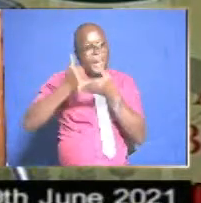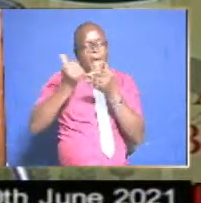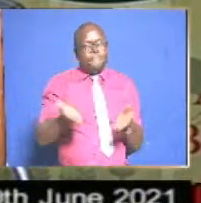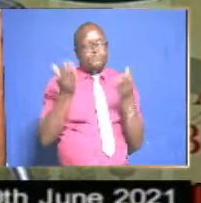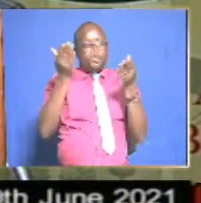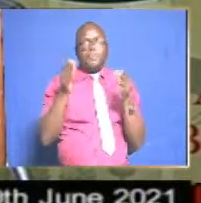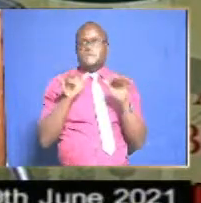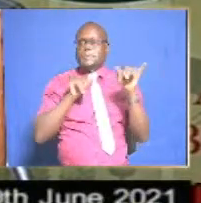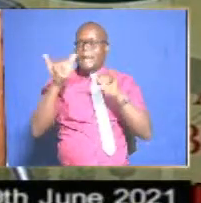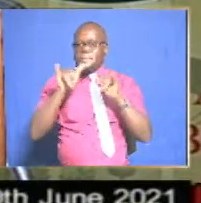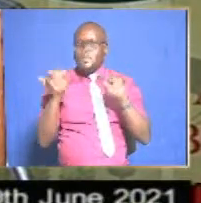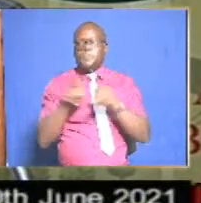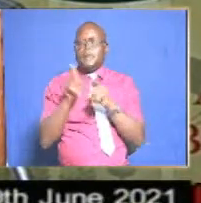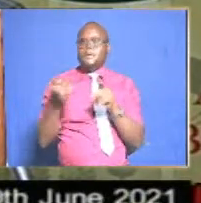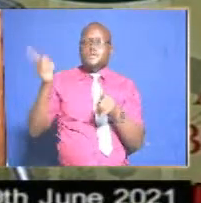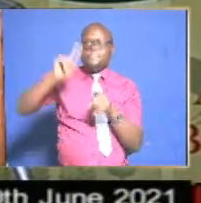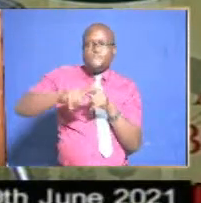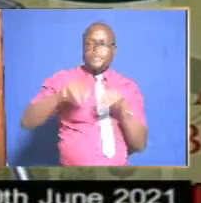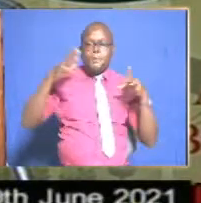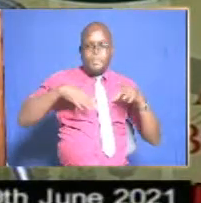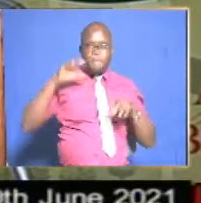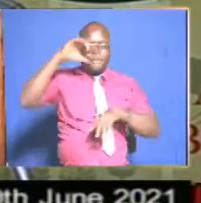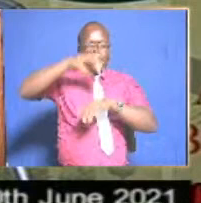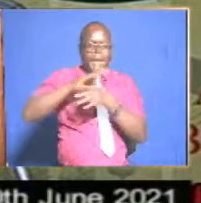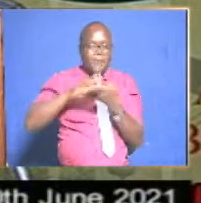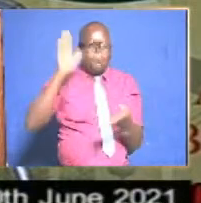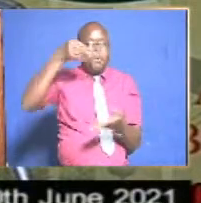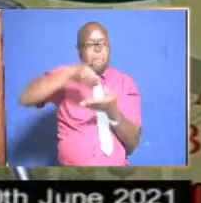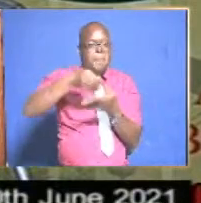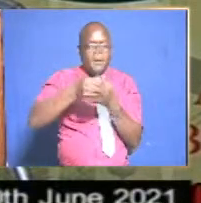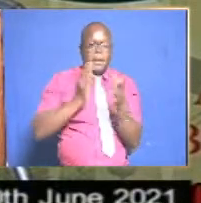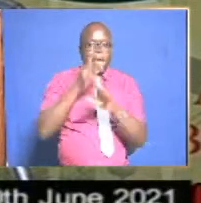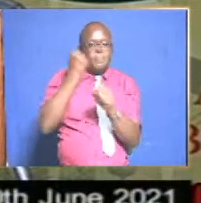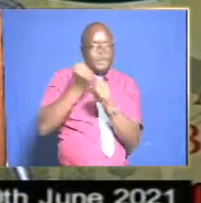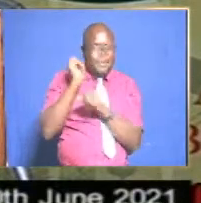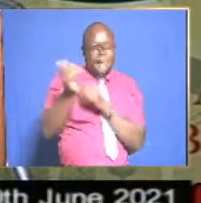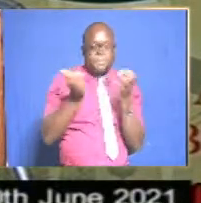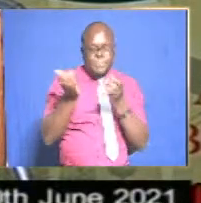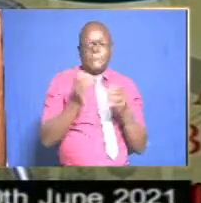exports and increase income for the local fishermen. Mr. Speaker,